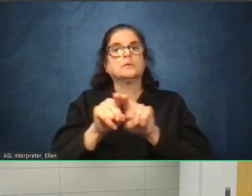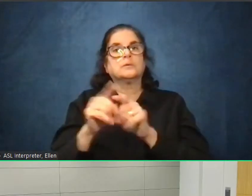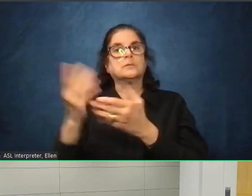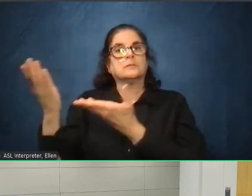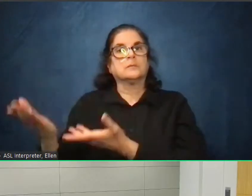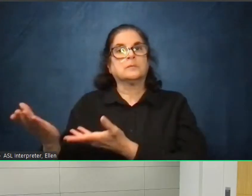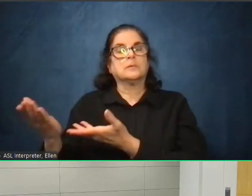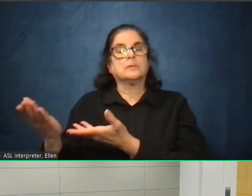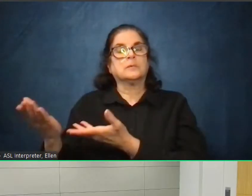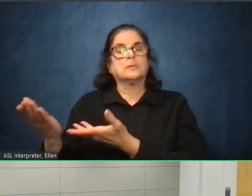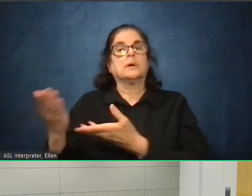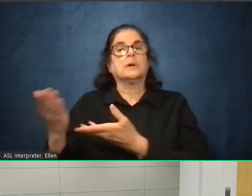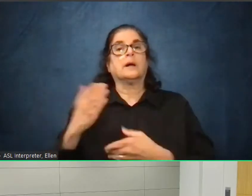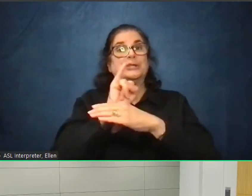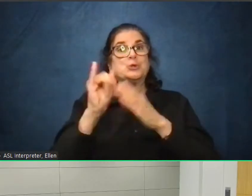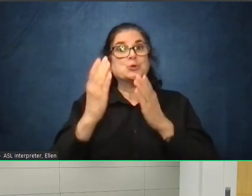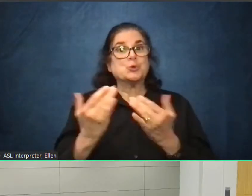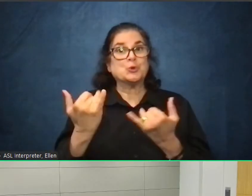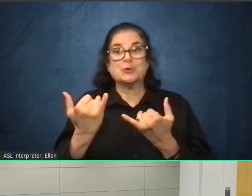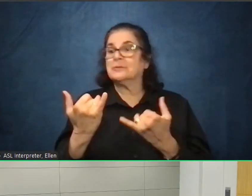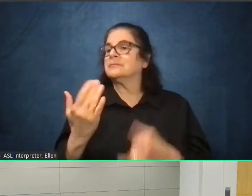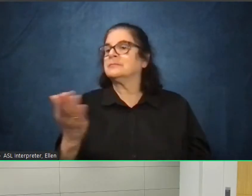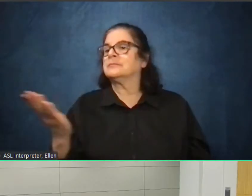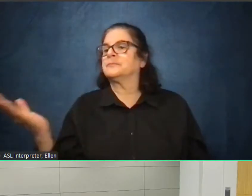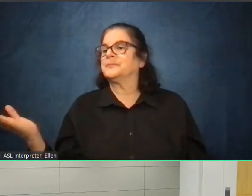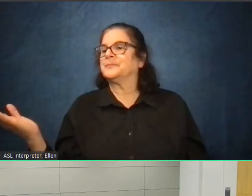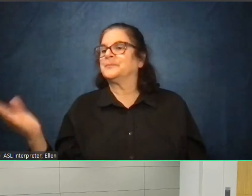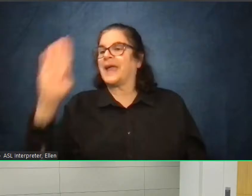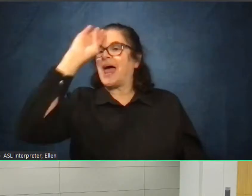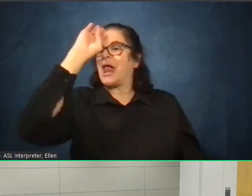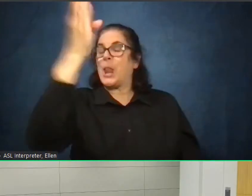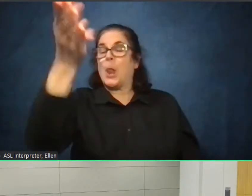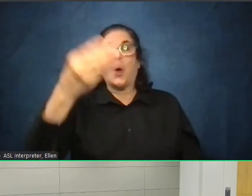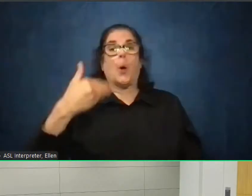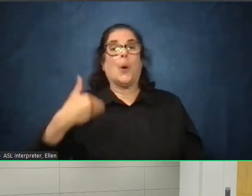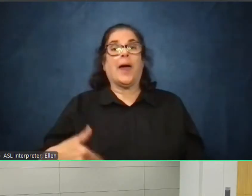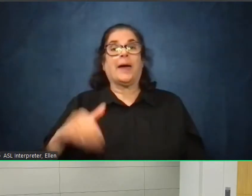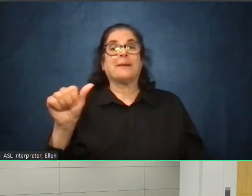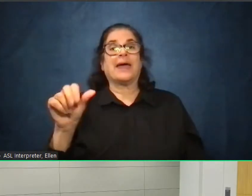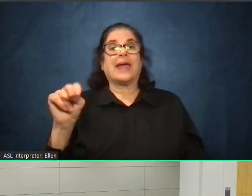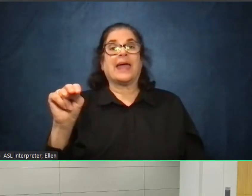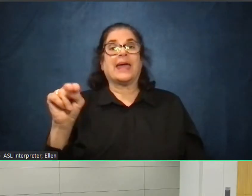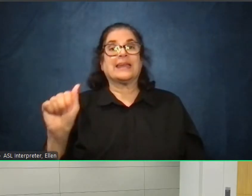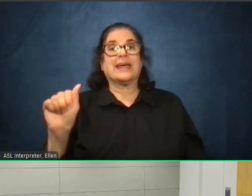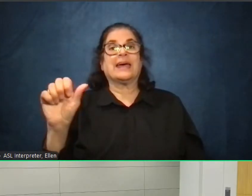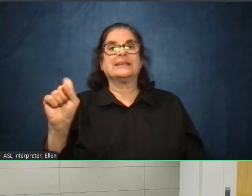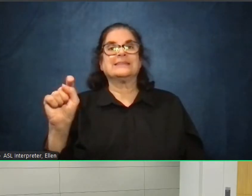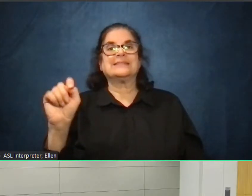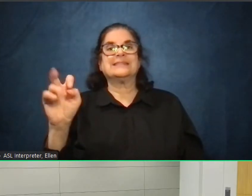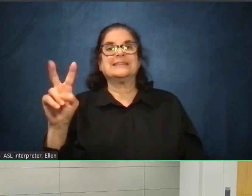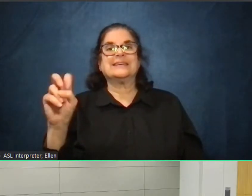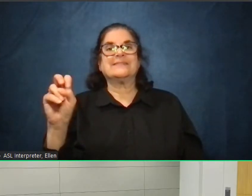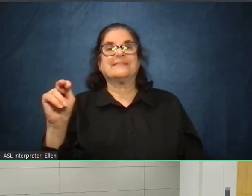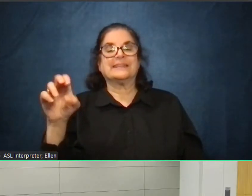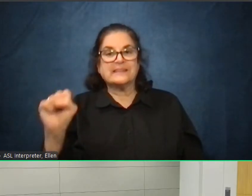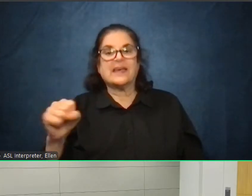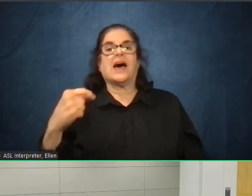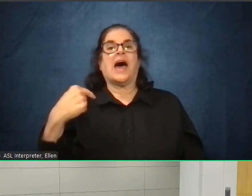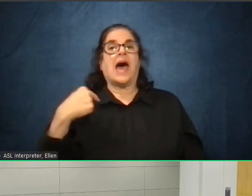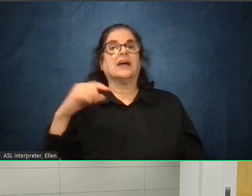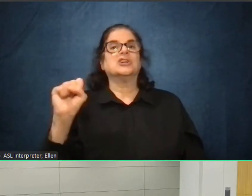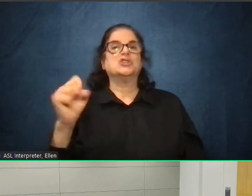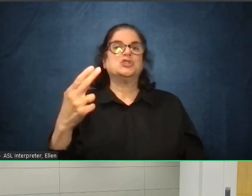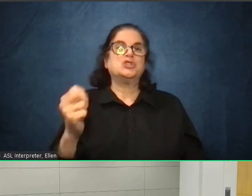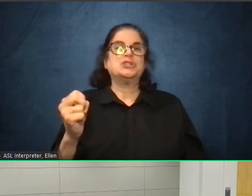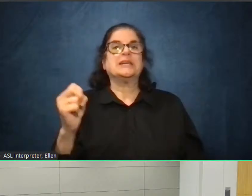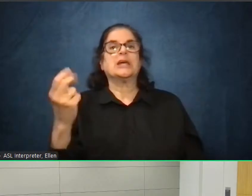Anna. Hi, y'all. I'm Anna Stevens, she, her pronouns. I am a white woman with, I guess, medium